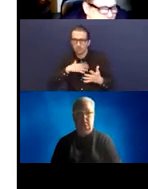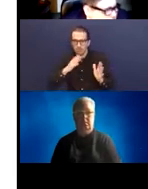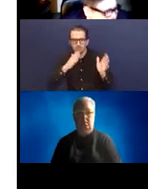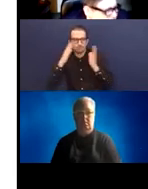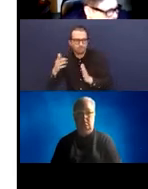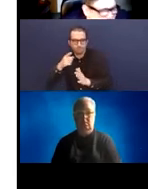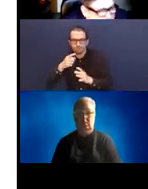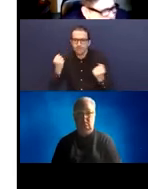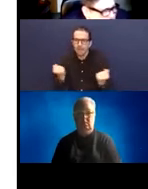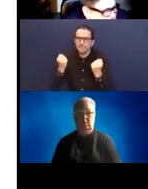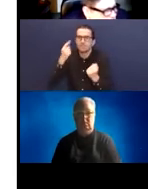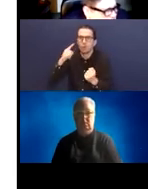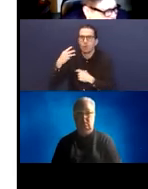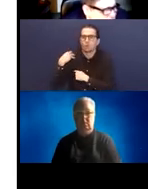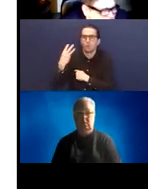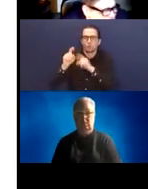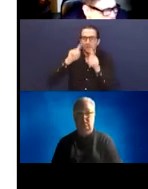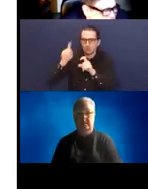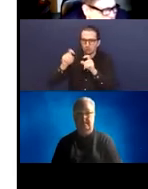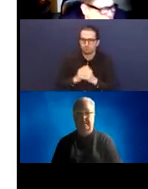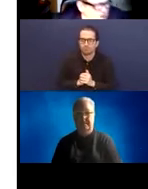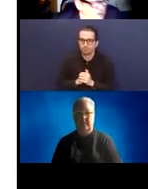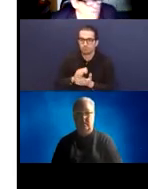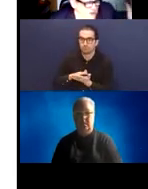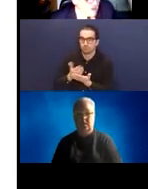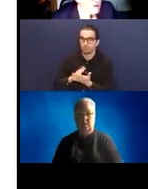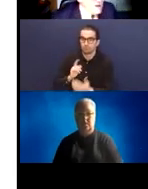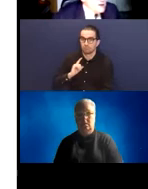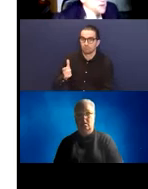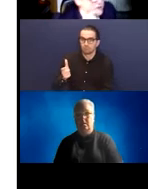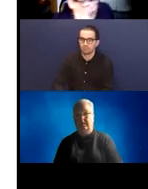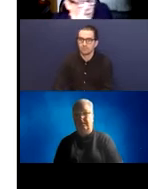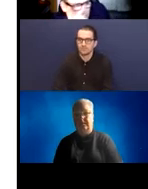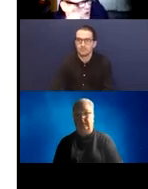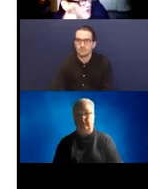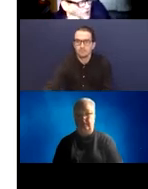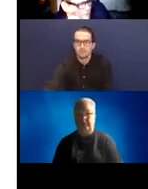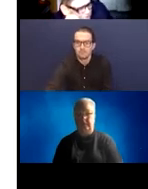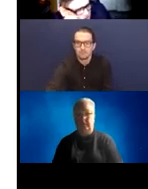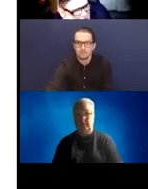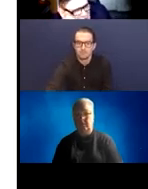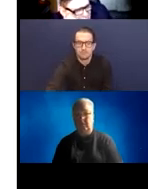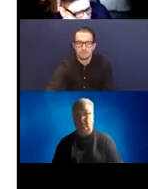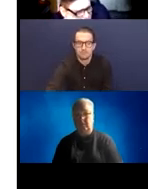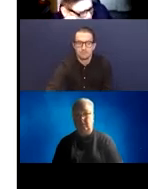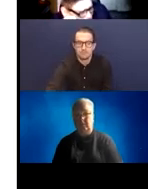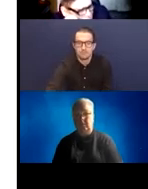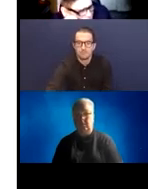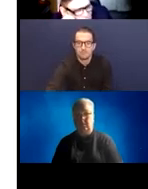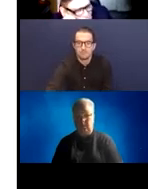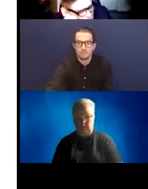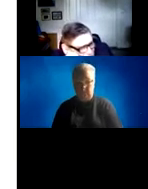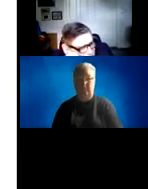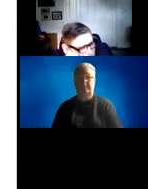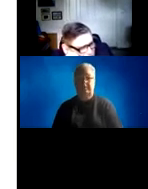if they're disabled or not? That's the first one. What are the advantages of using the multi-dimensional approach that we've seen there? And I'll put it back up